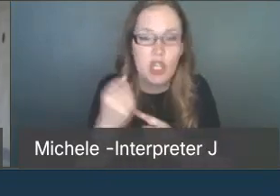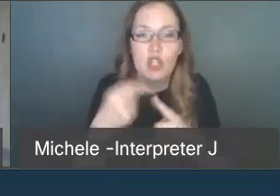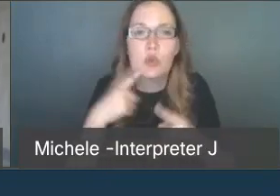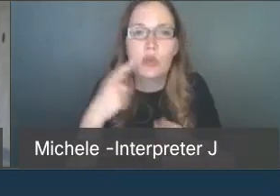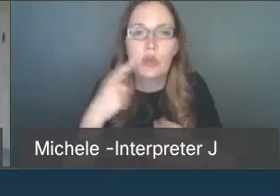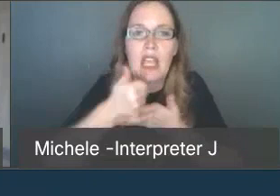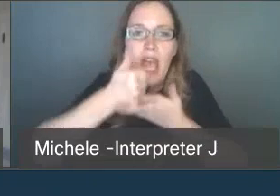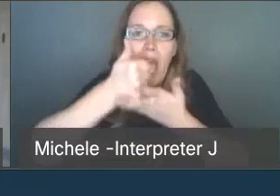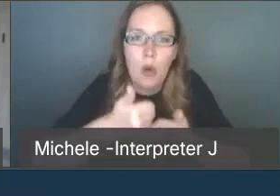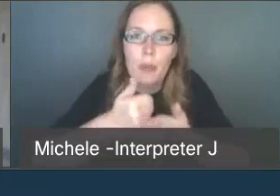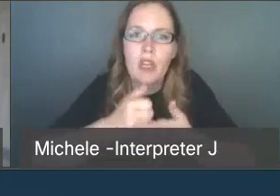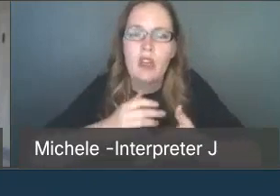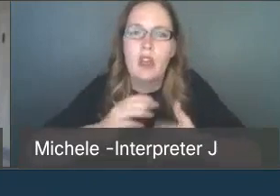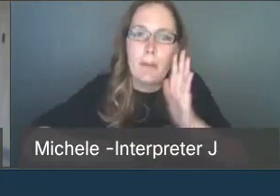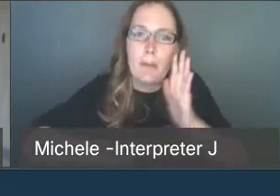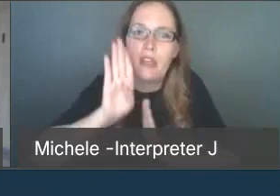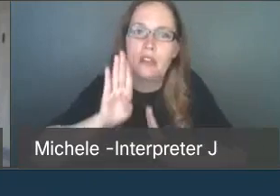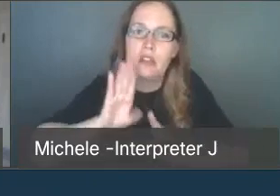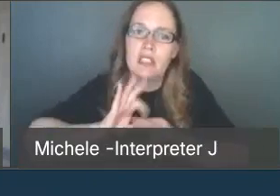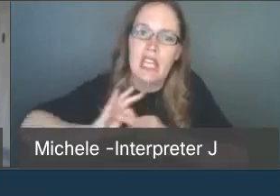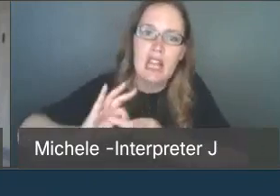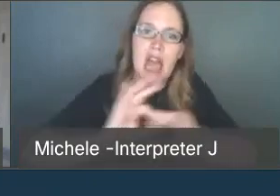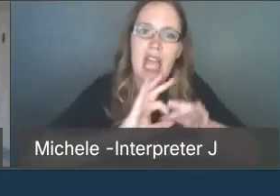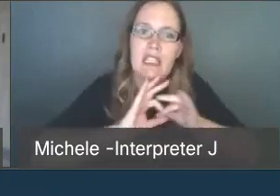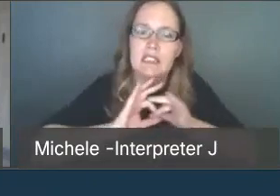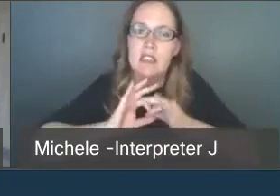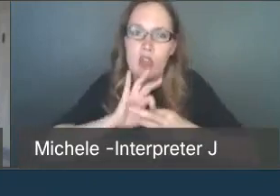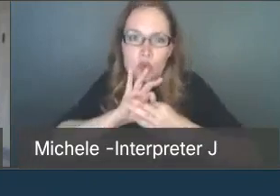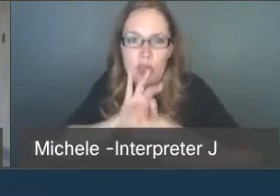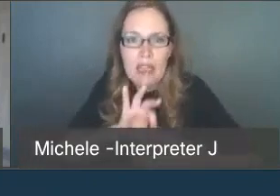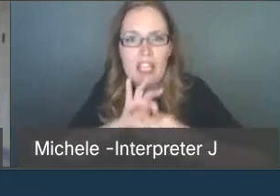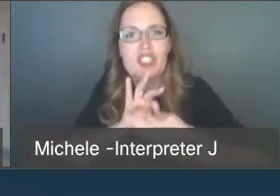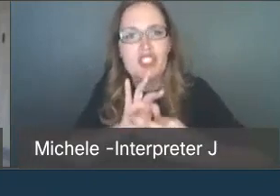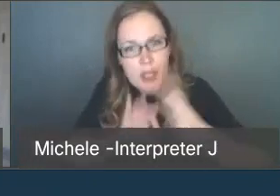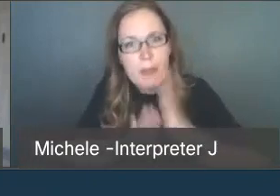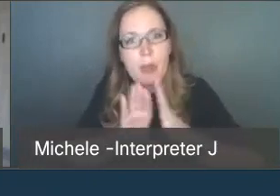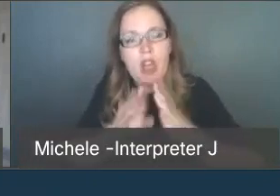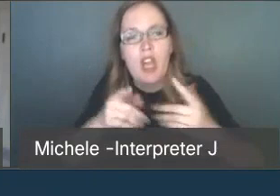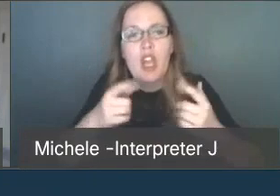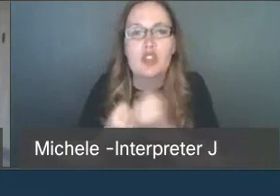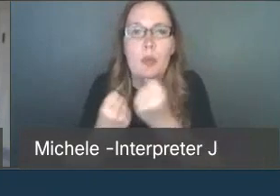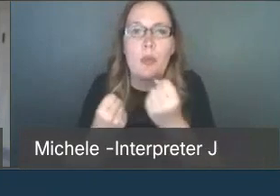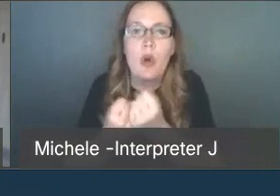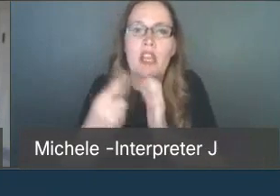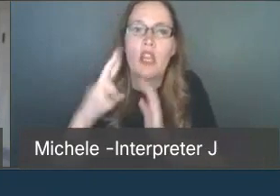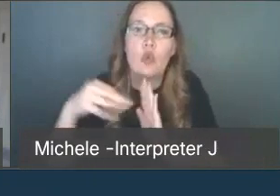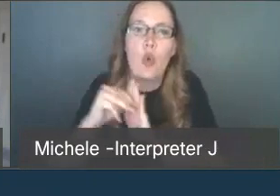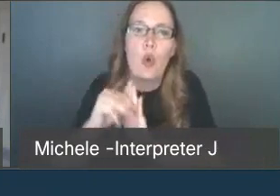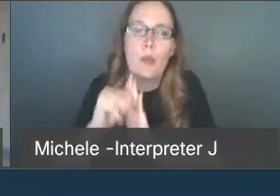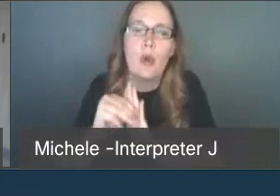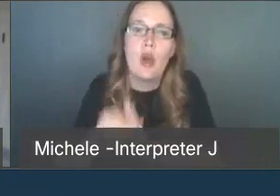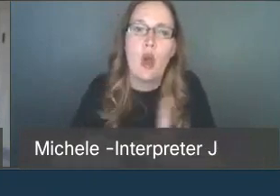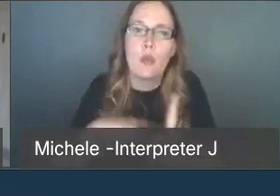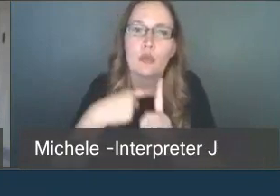that working alliance, build that relationship, and again, doing so while supporting and role modeling pro-social